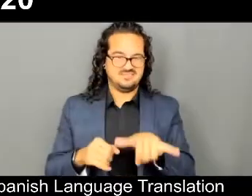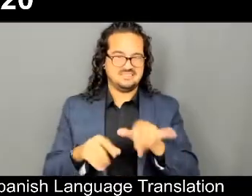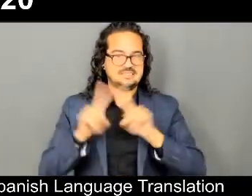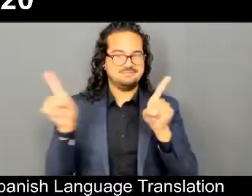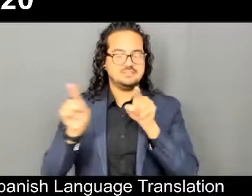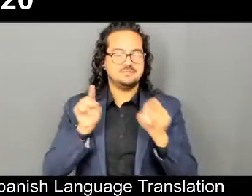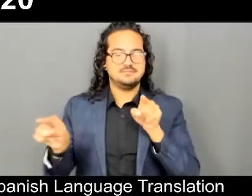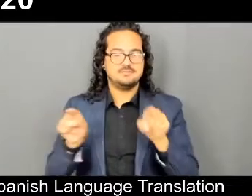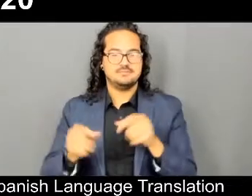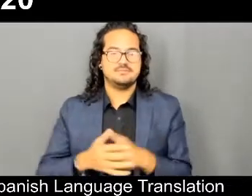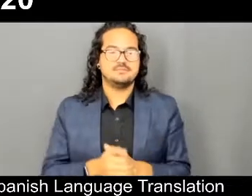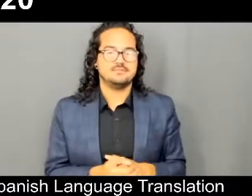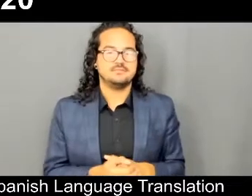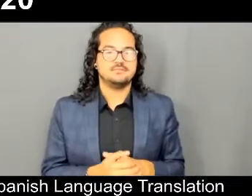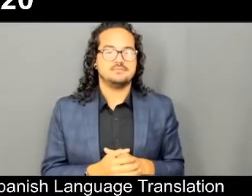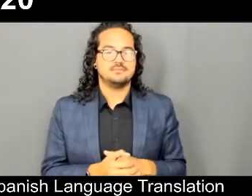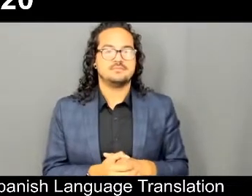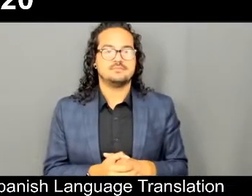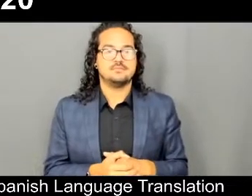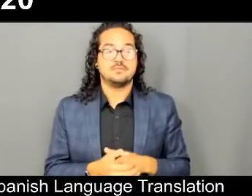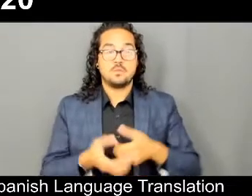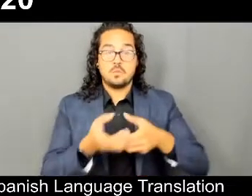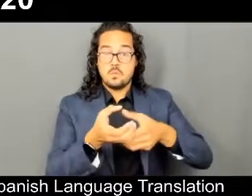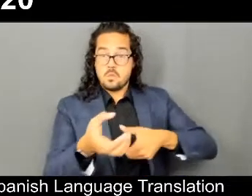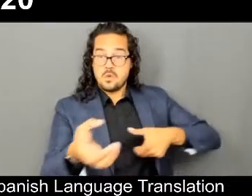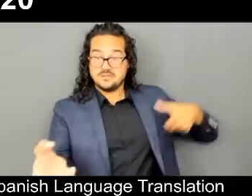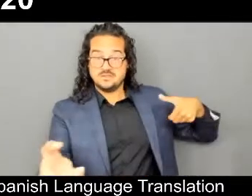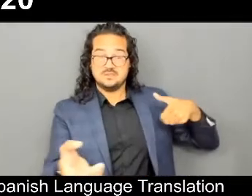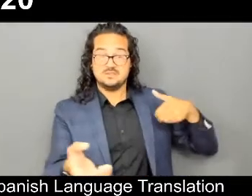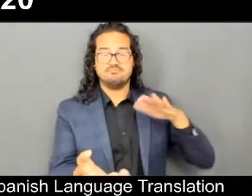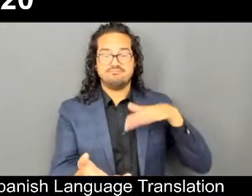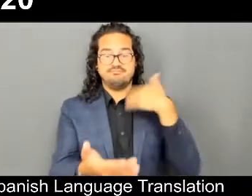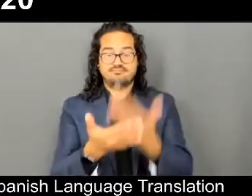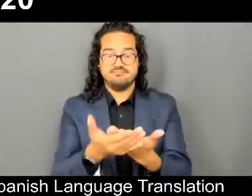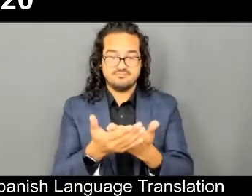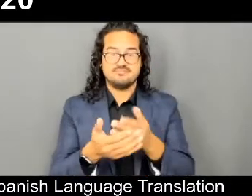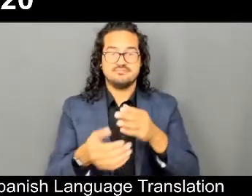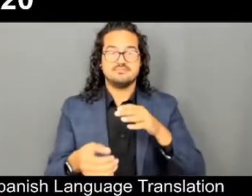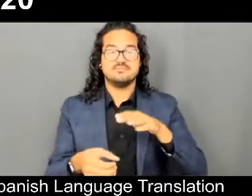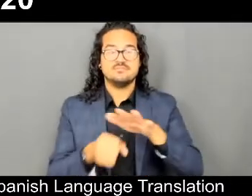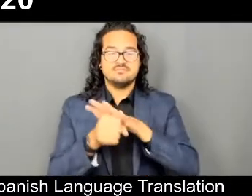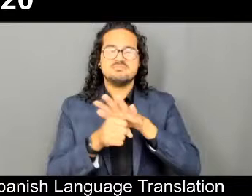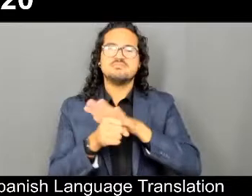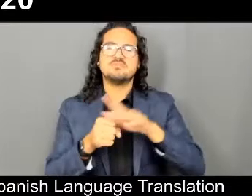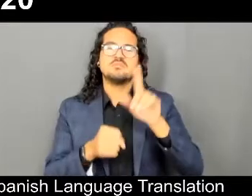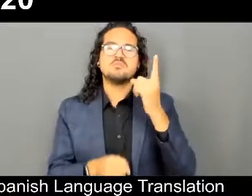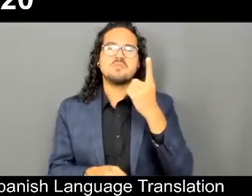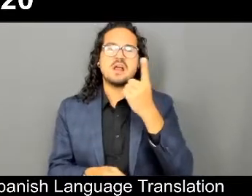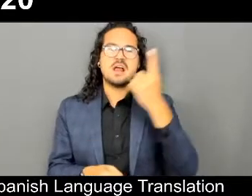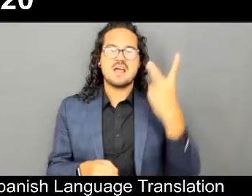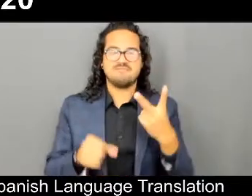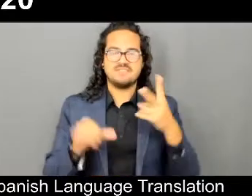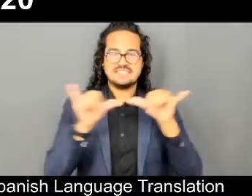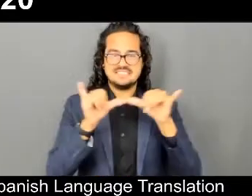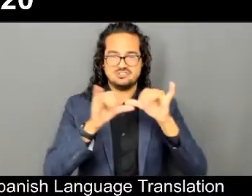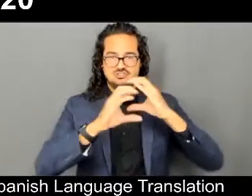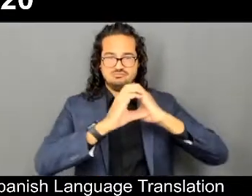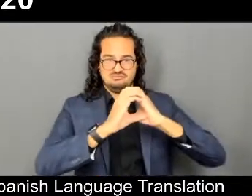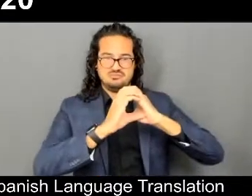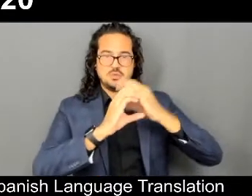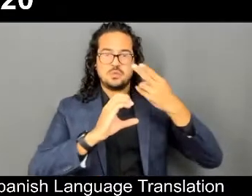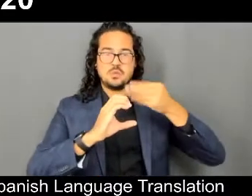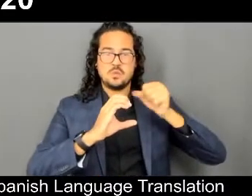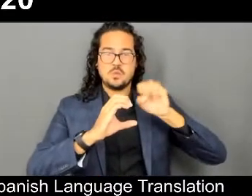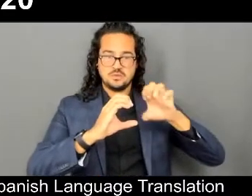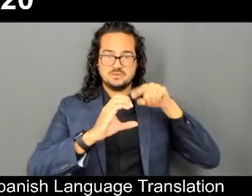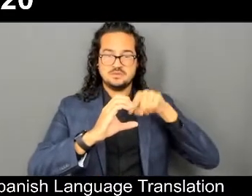2 miles worth of hose in there. You know, that's 1.5 inch hose, so being supported by a couple of Type 1 water tenders, and of course crews in there doing